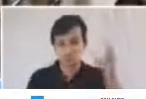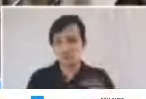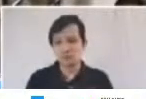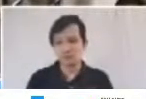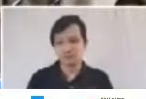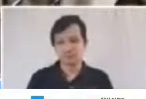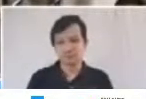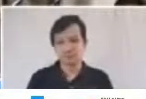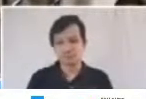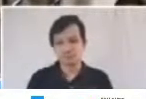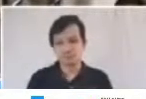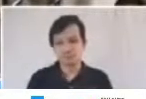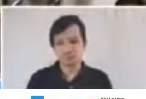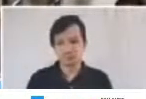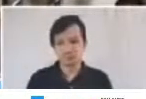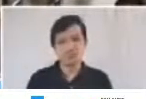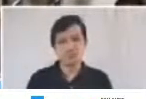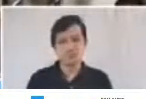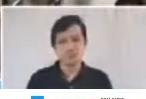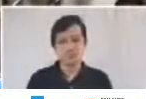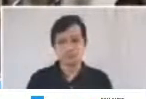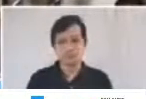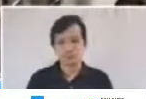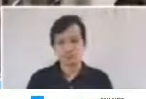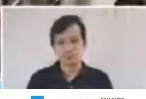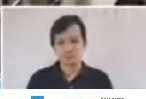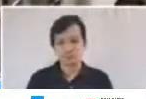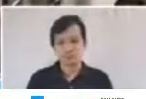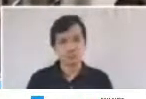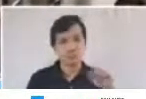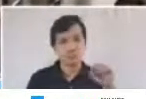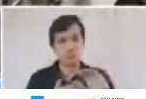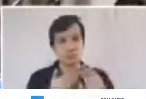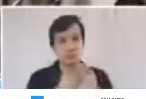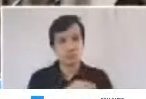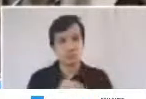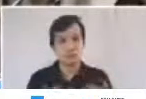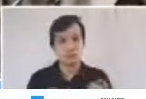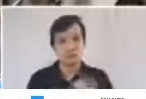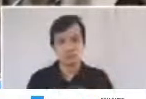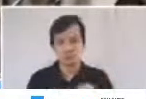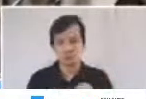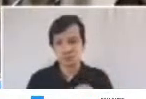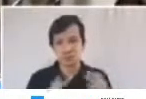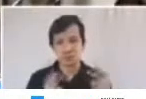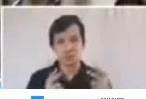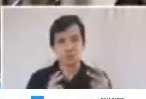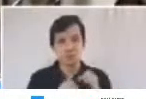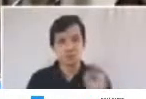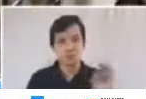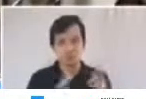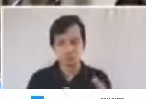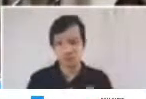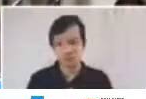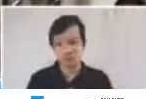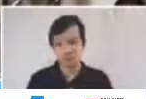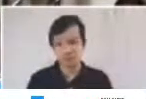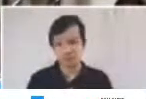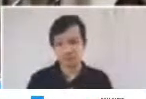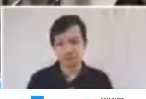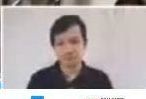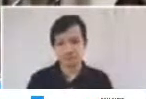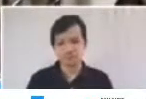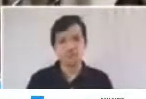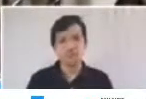are able to expand the allowable services, alam na po nila pare-pareho kung anong gagawin, sir, or kung paano